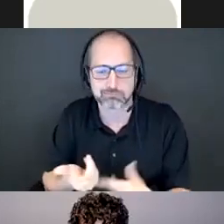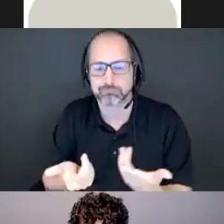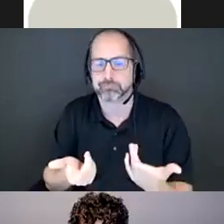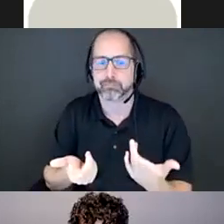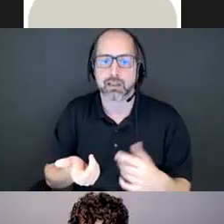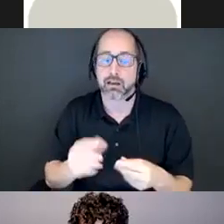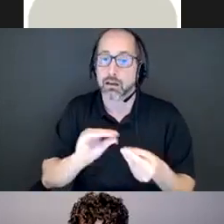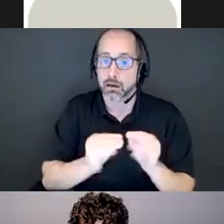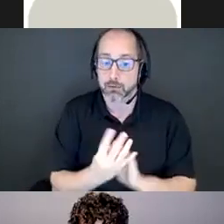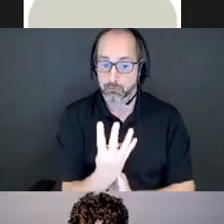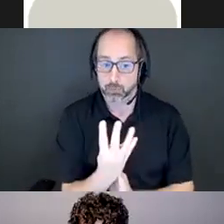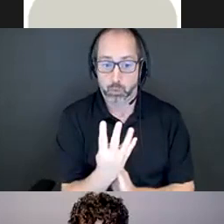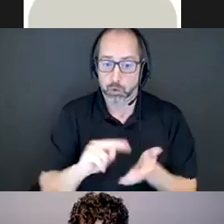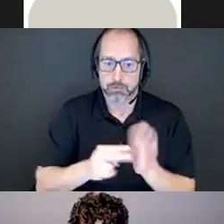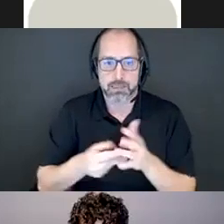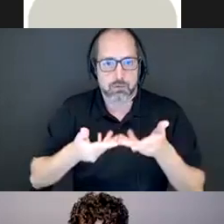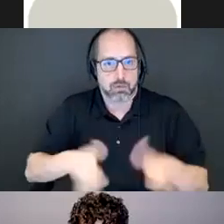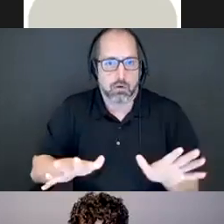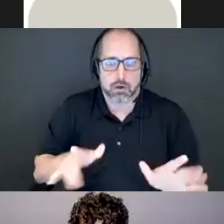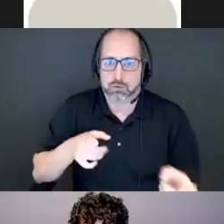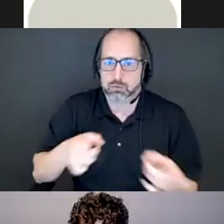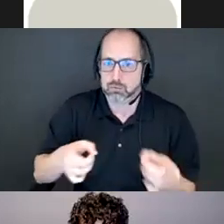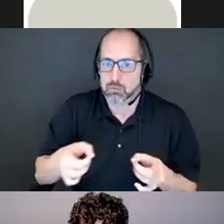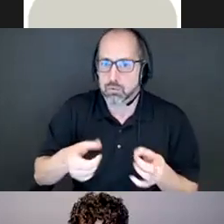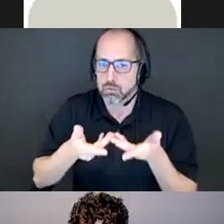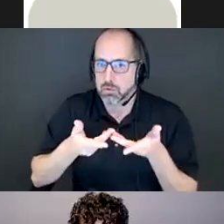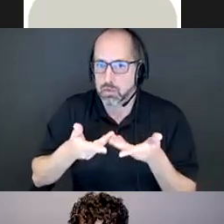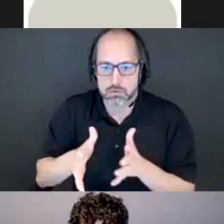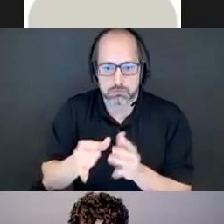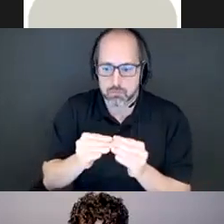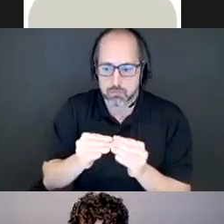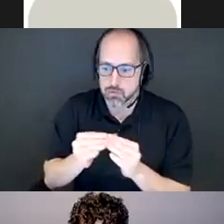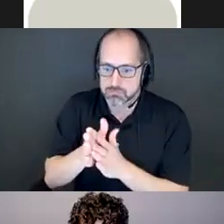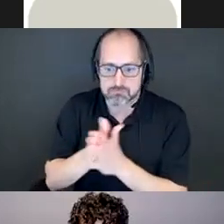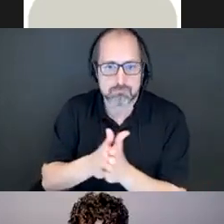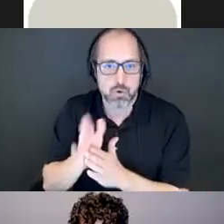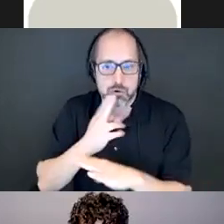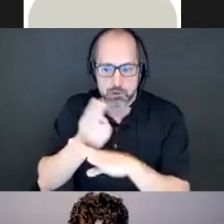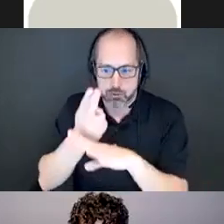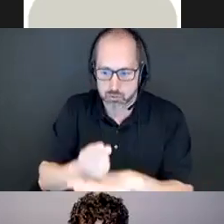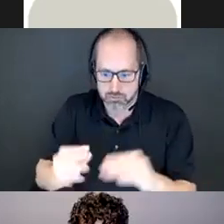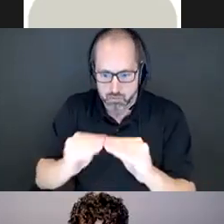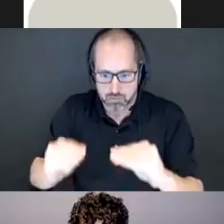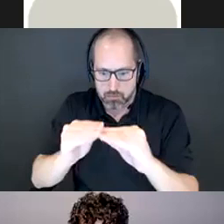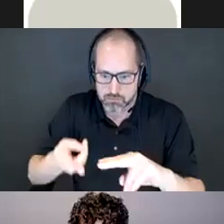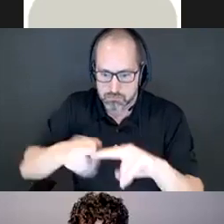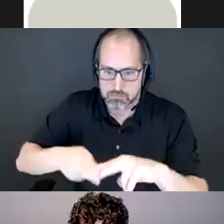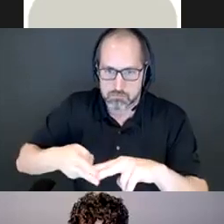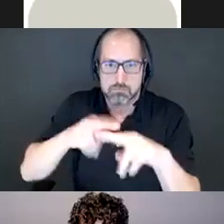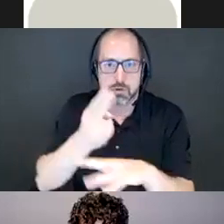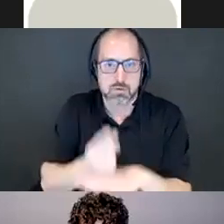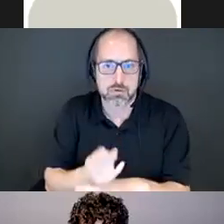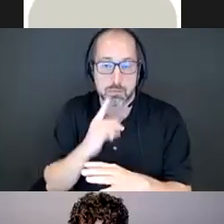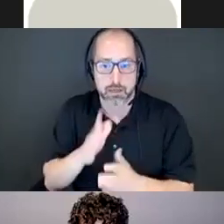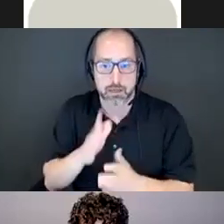of control or compulsion, so using more or larger amounts than intended, persistent desire to cut down or